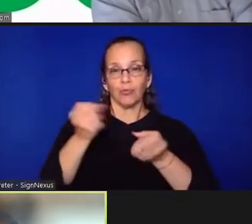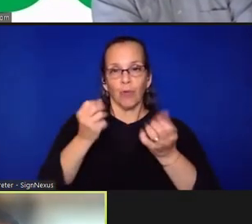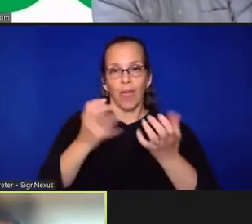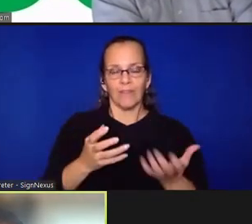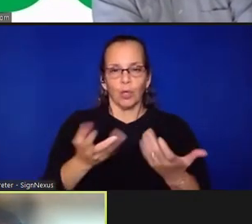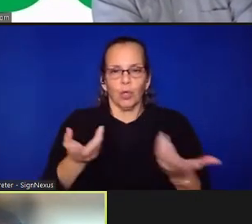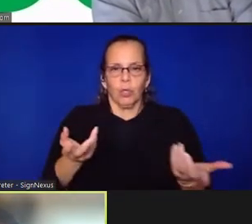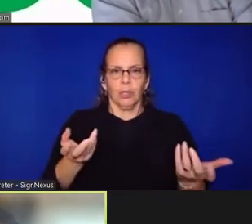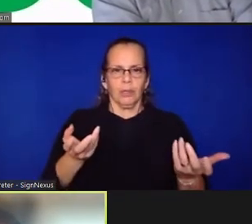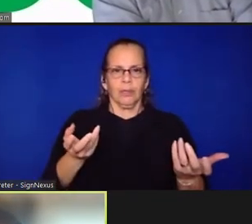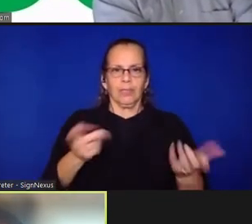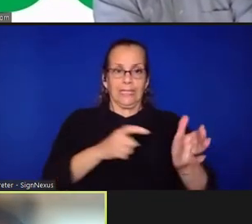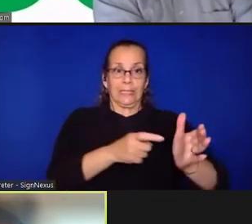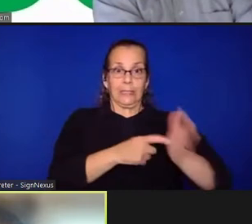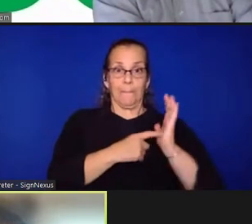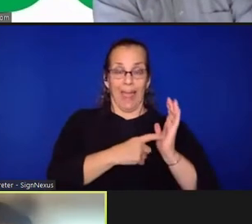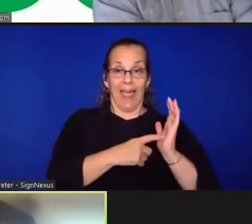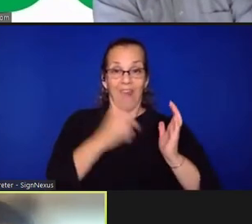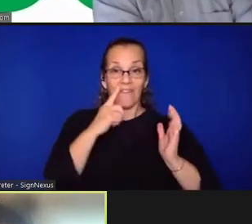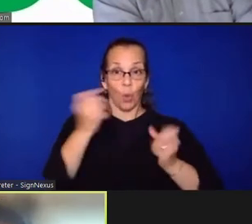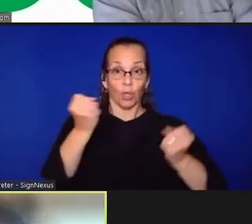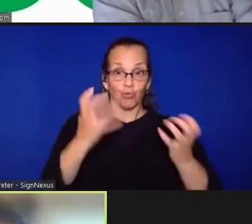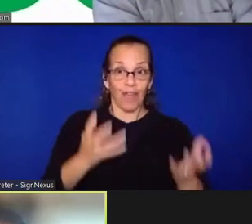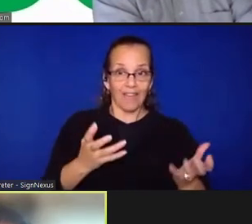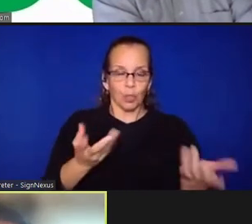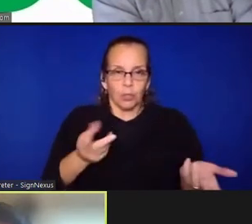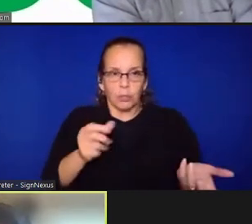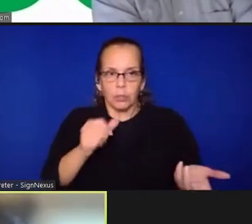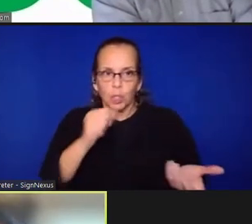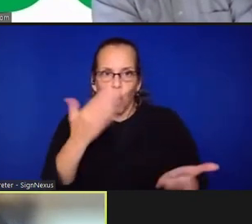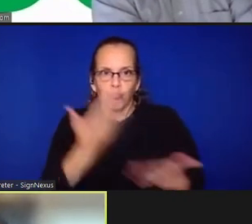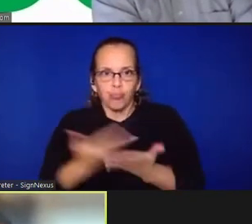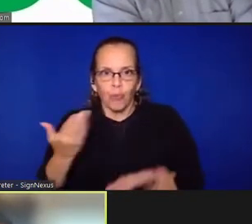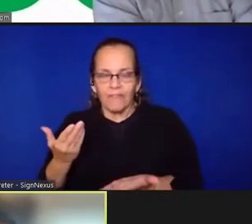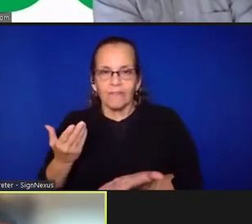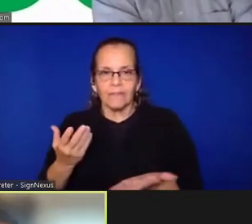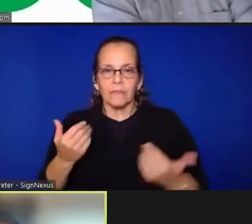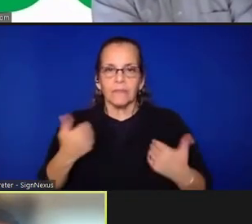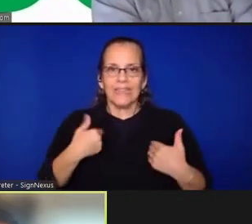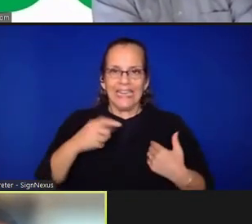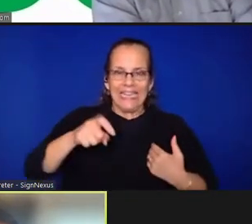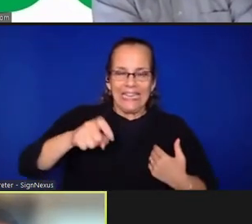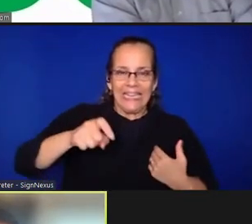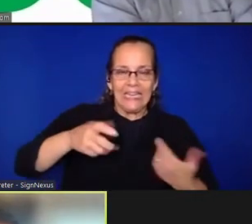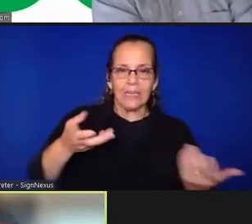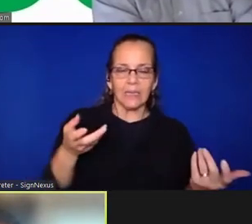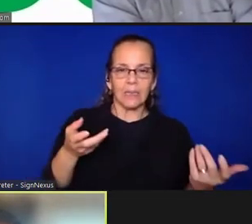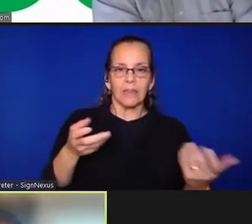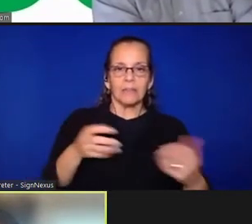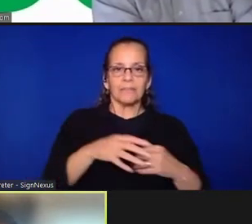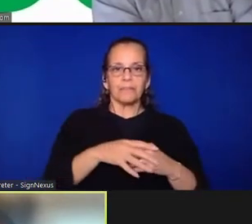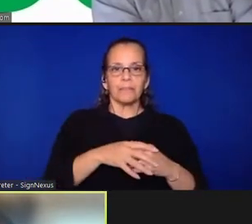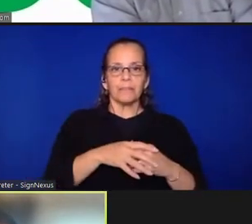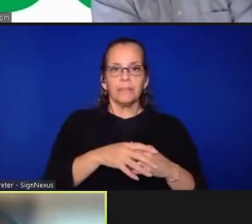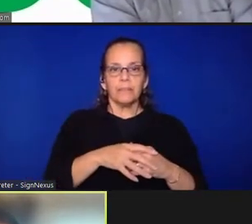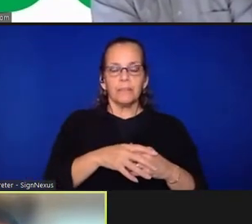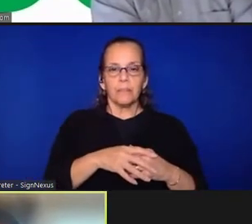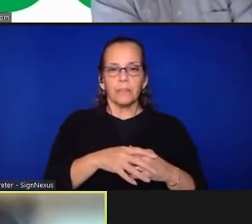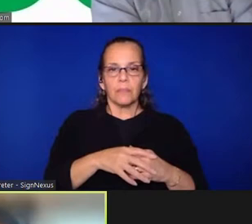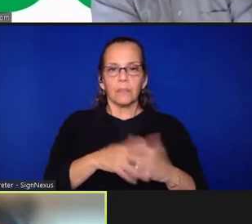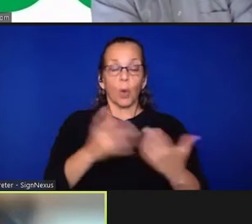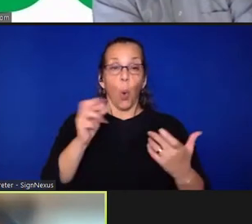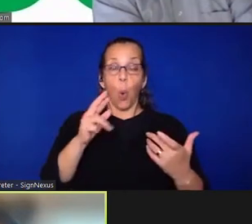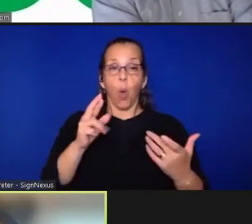such drivers is sufficient to help the number of drivers likely to lose their jobs nor is there any analysis of whether these new positions would provide comparable wages